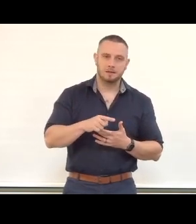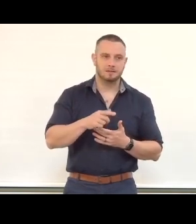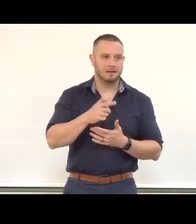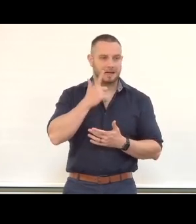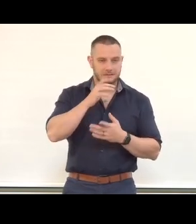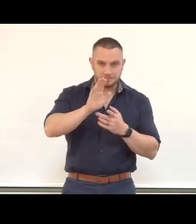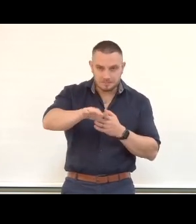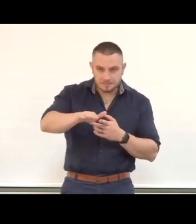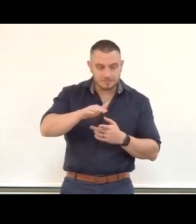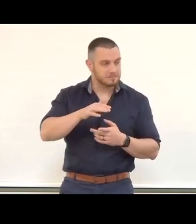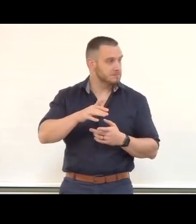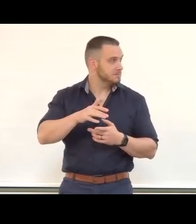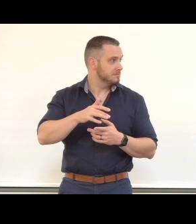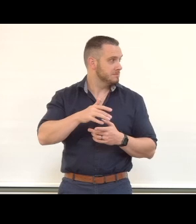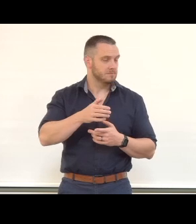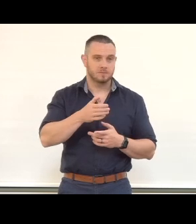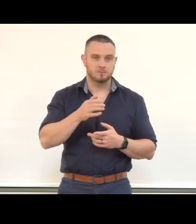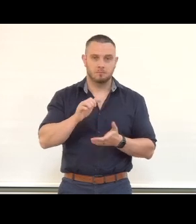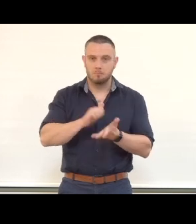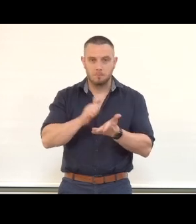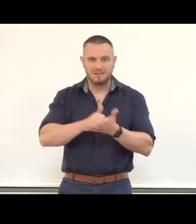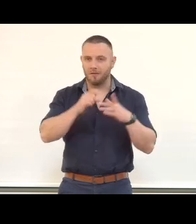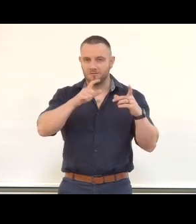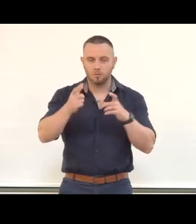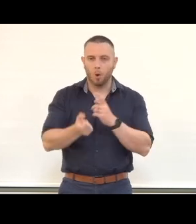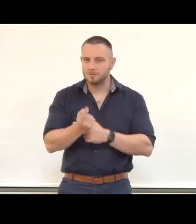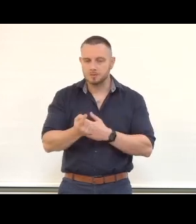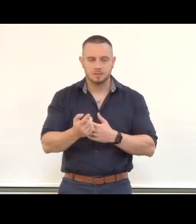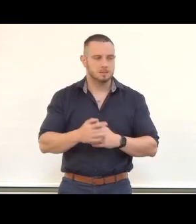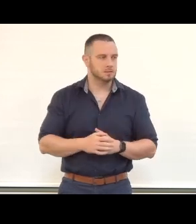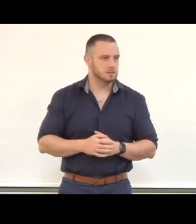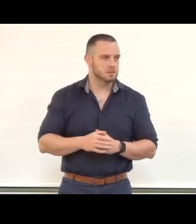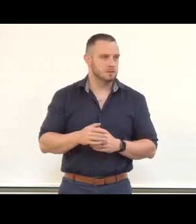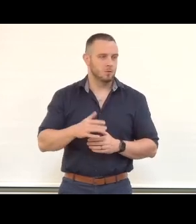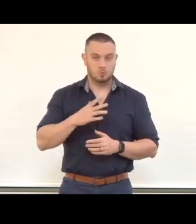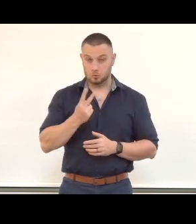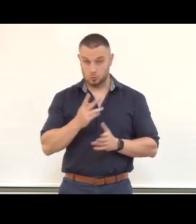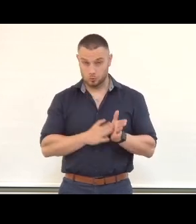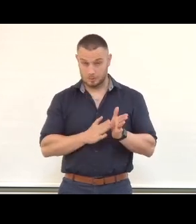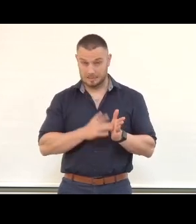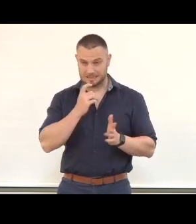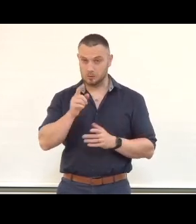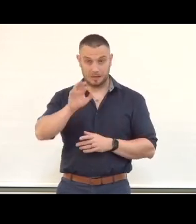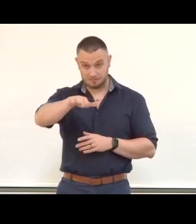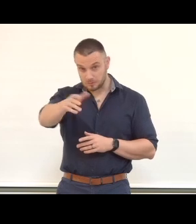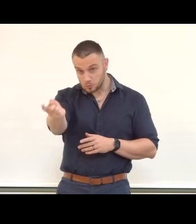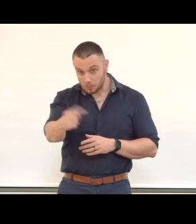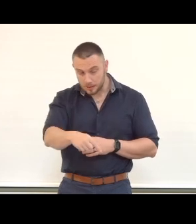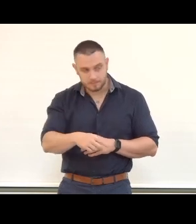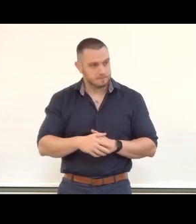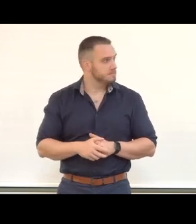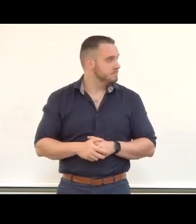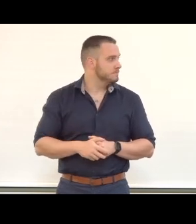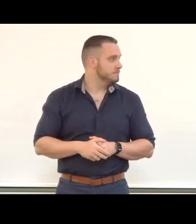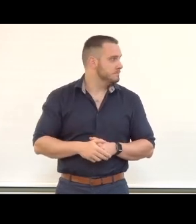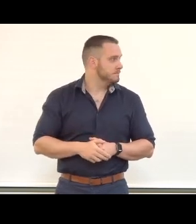out to the ops and say like media for ops, media request for 2 minutes. Can you call the astronauts whether they're still into it? And usually we're like,